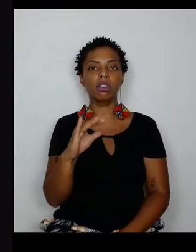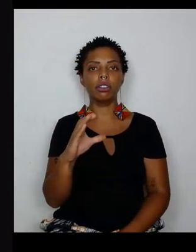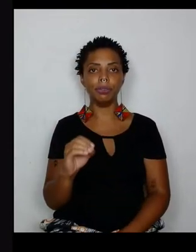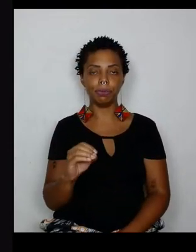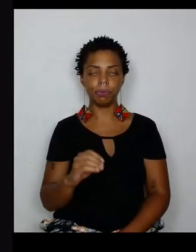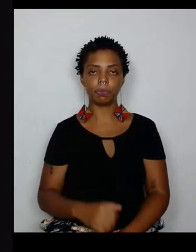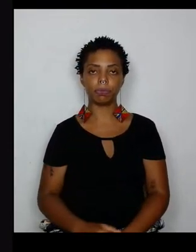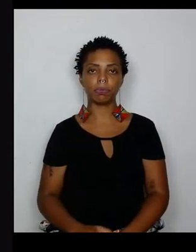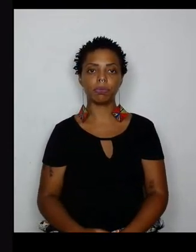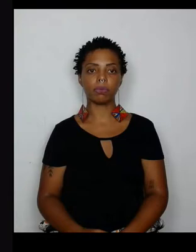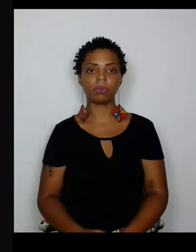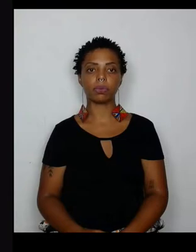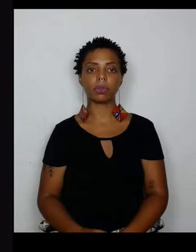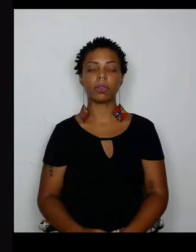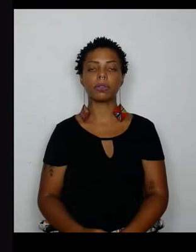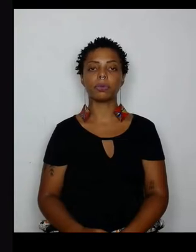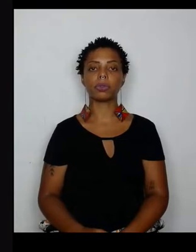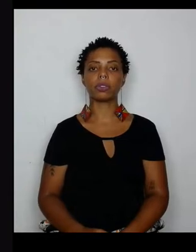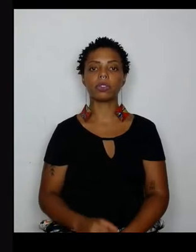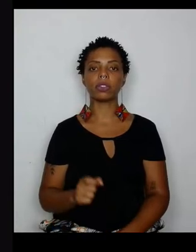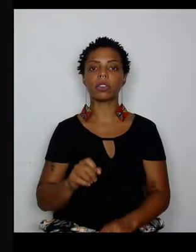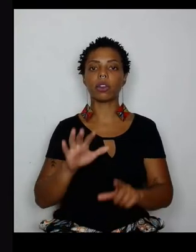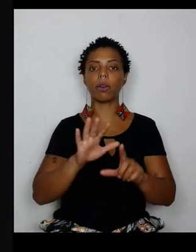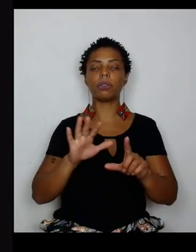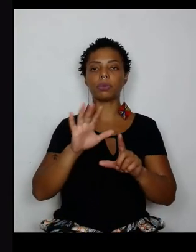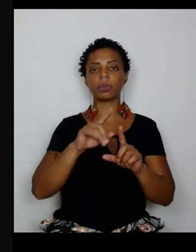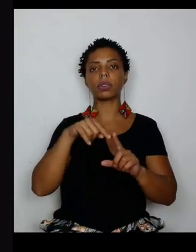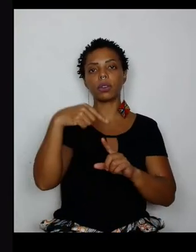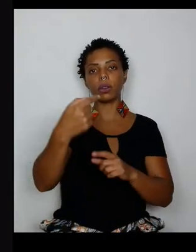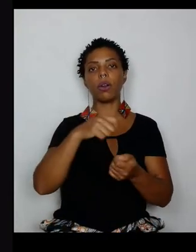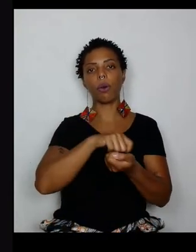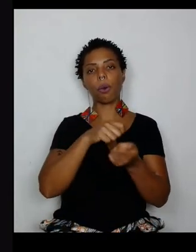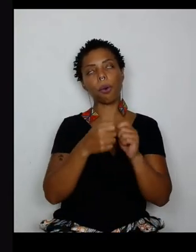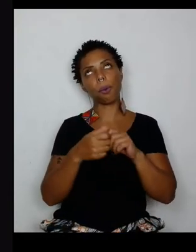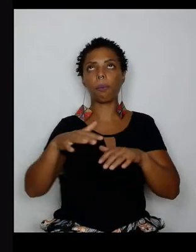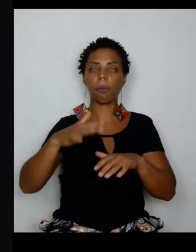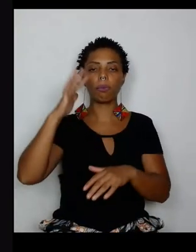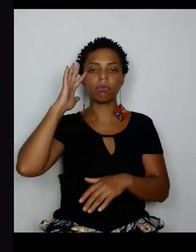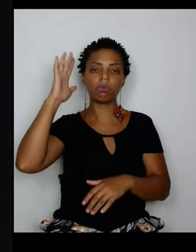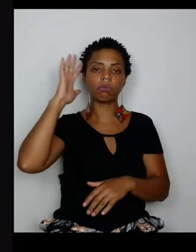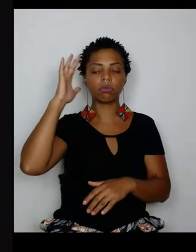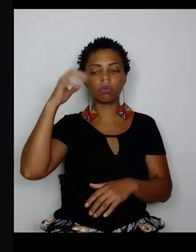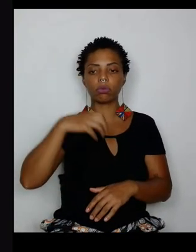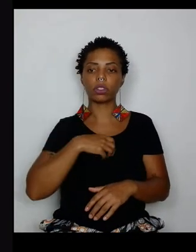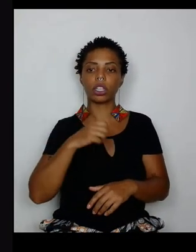less imaginatively by european artists and printmakers